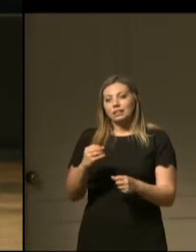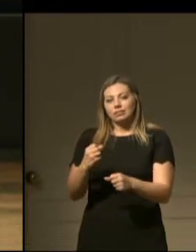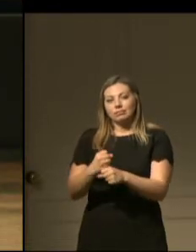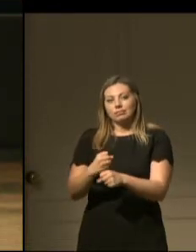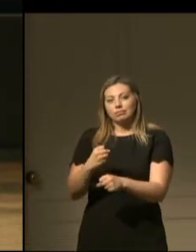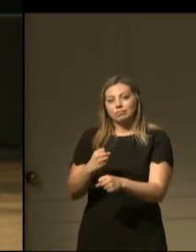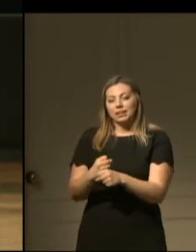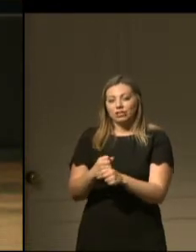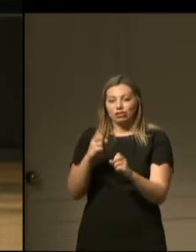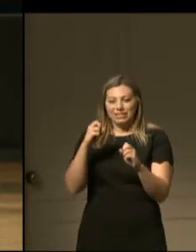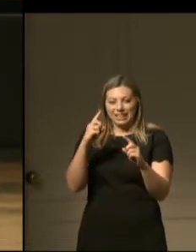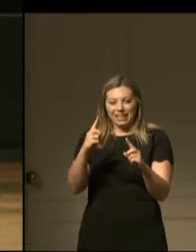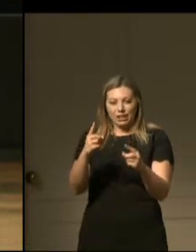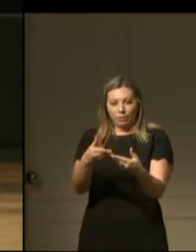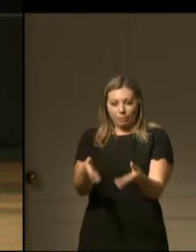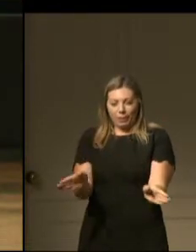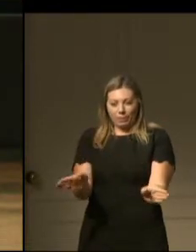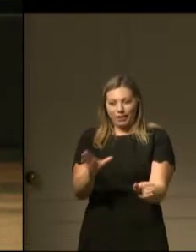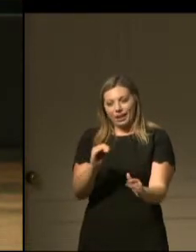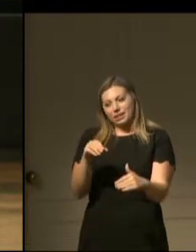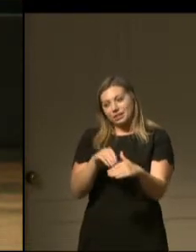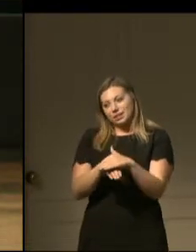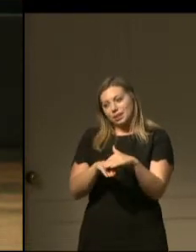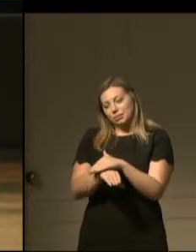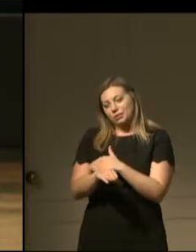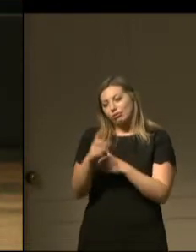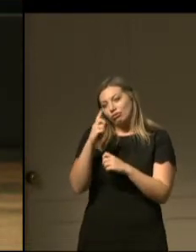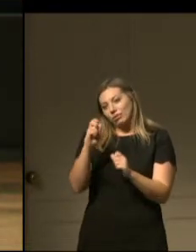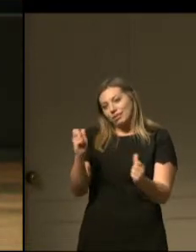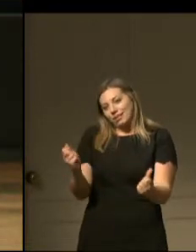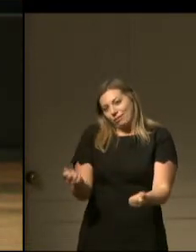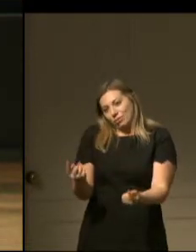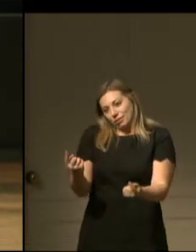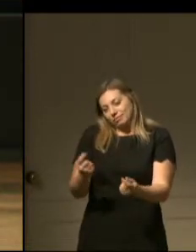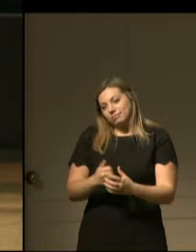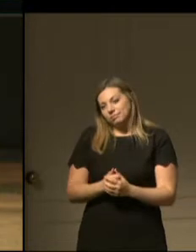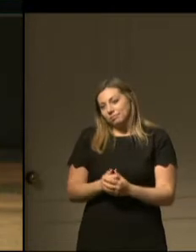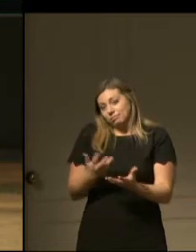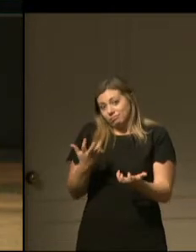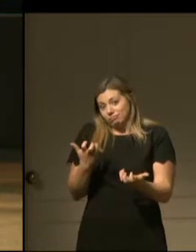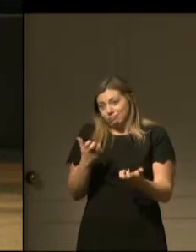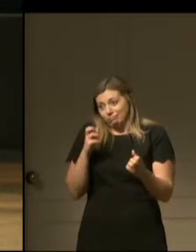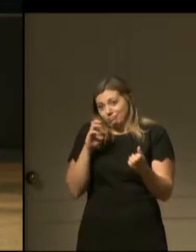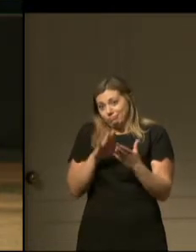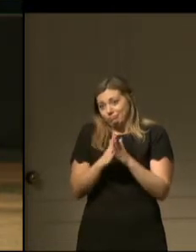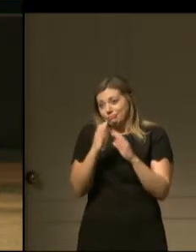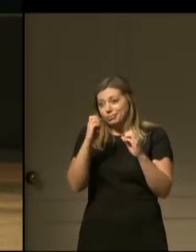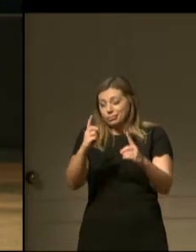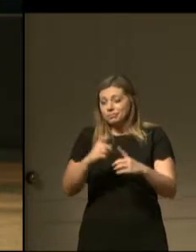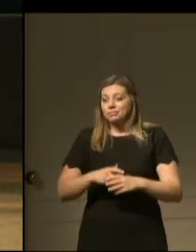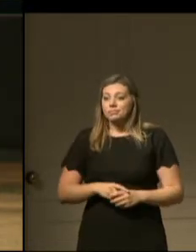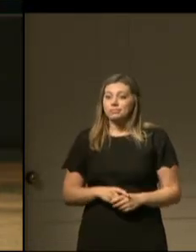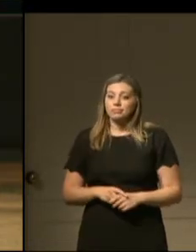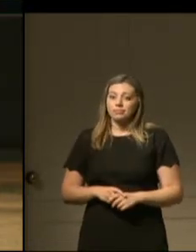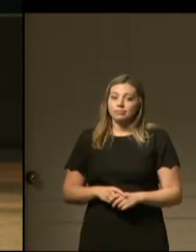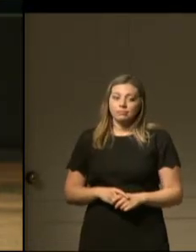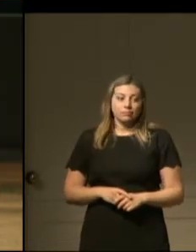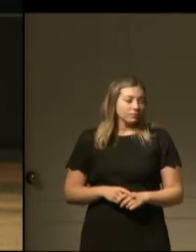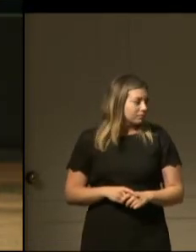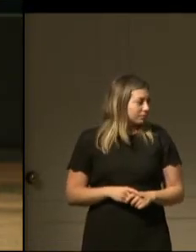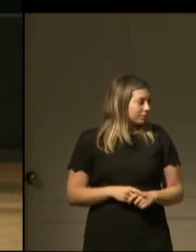making education public and accessible to everyone that wants to get educated.